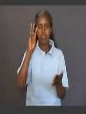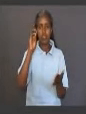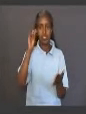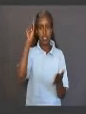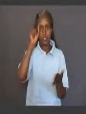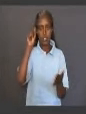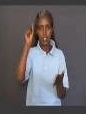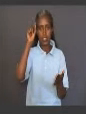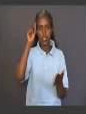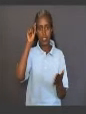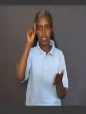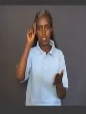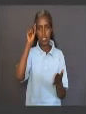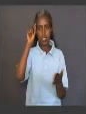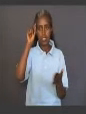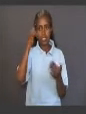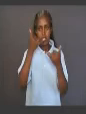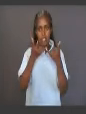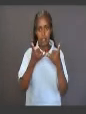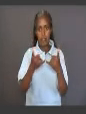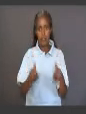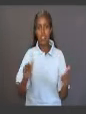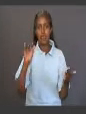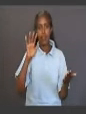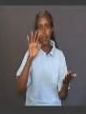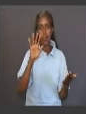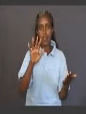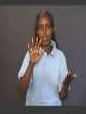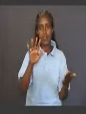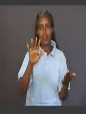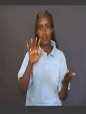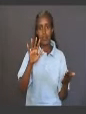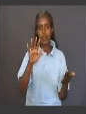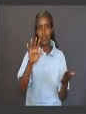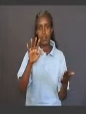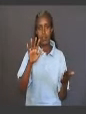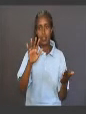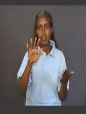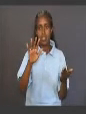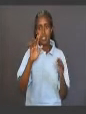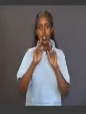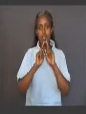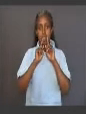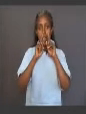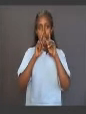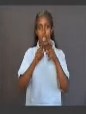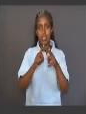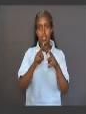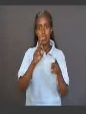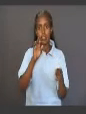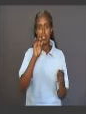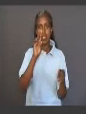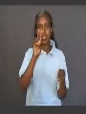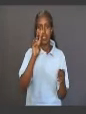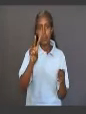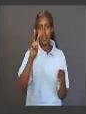360 degrees and divide it by 5. The answer is